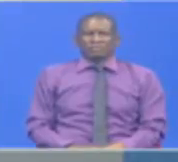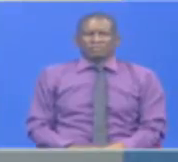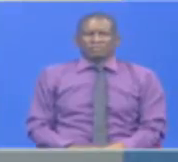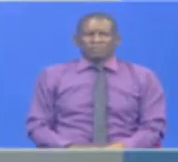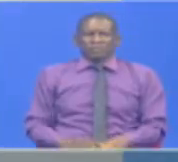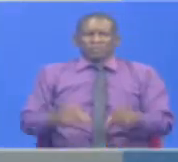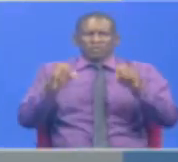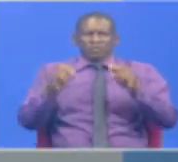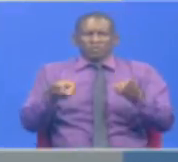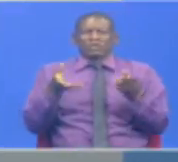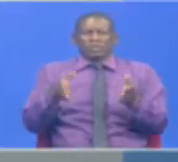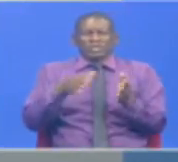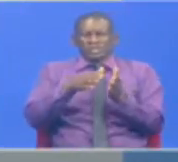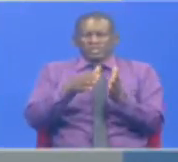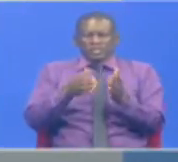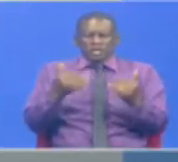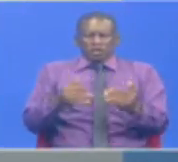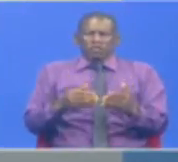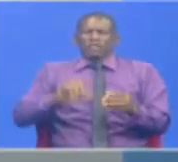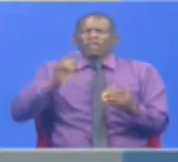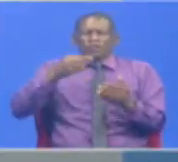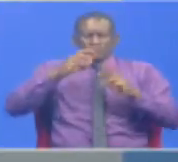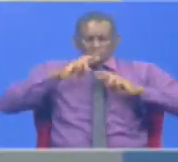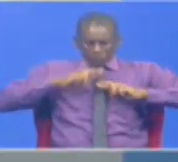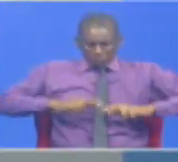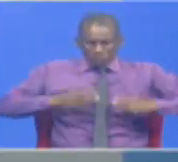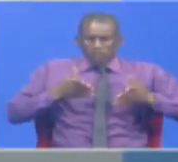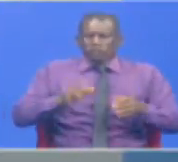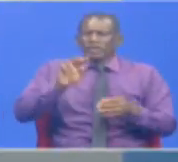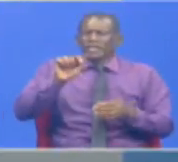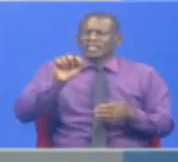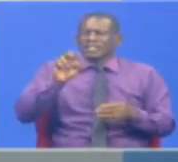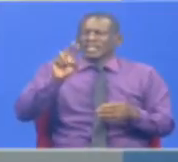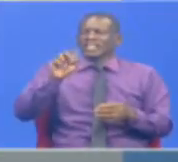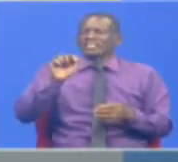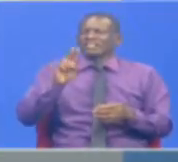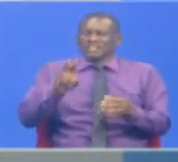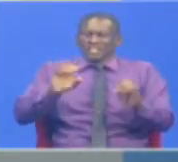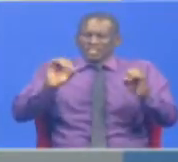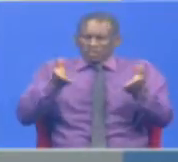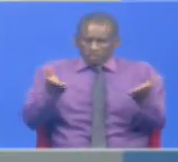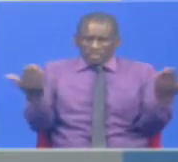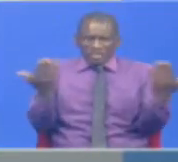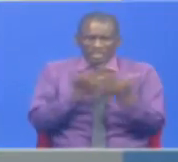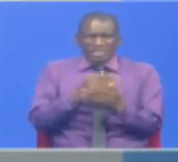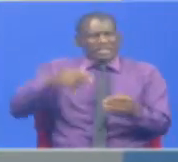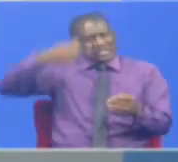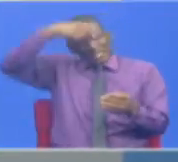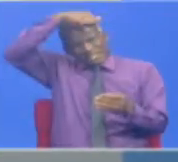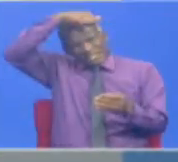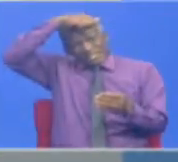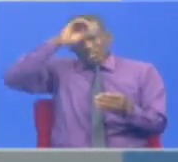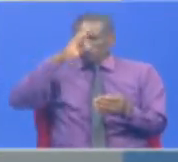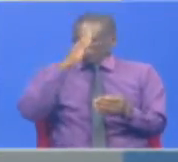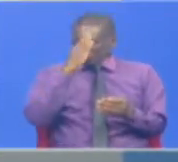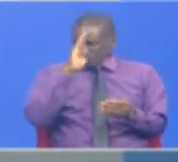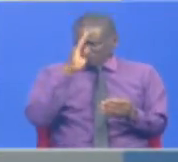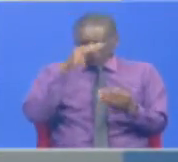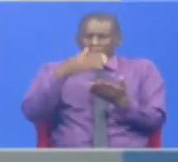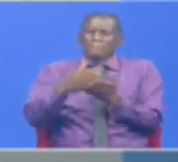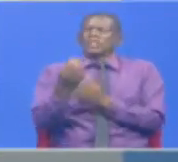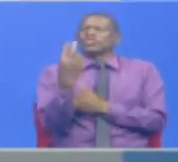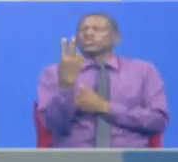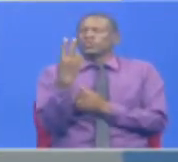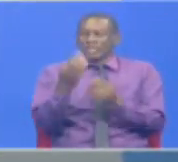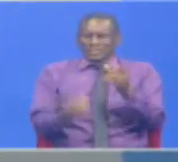All right, that story brings us to our first break on NTV tonight. A Degree of Doubt Part 2 is